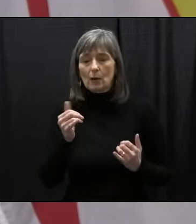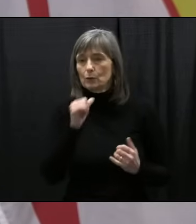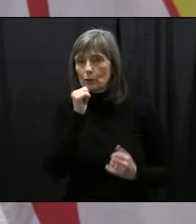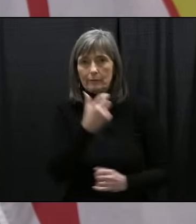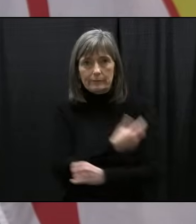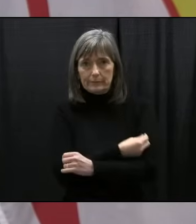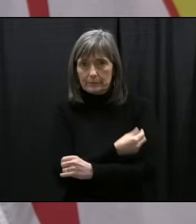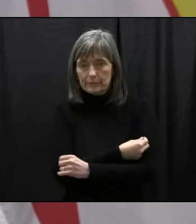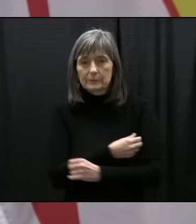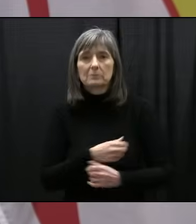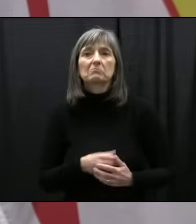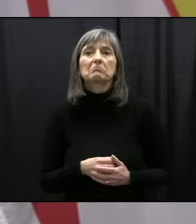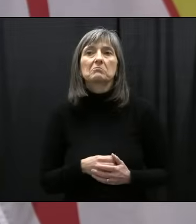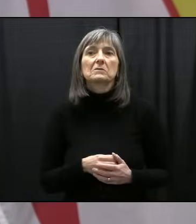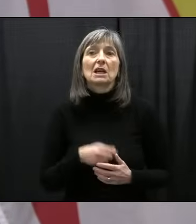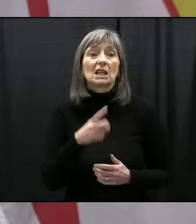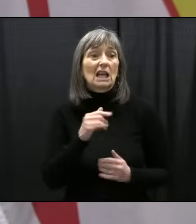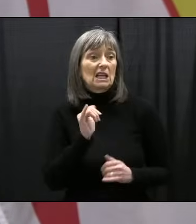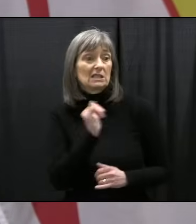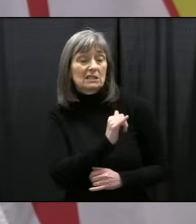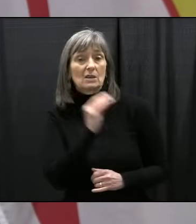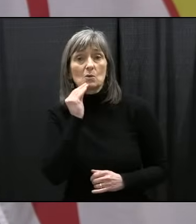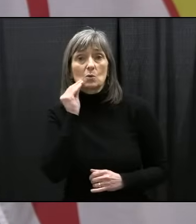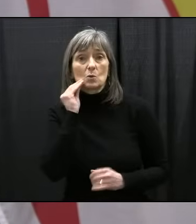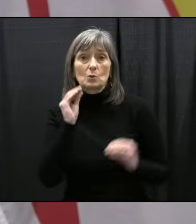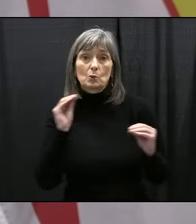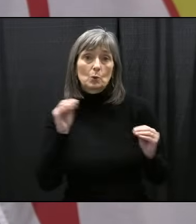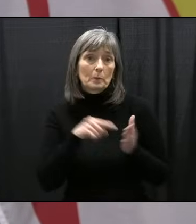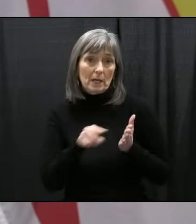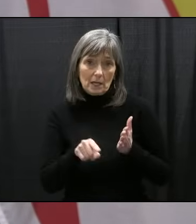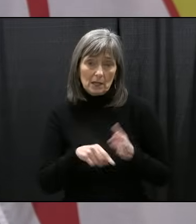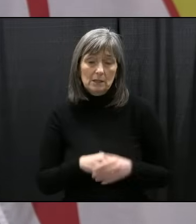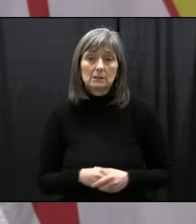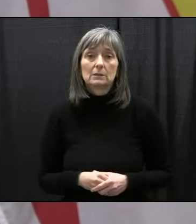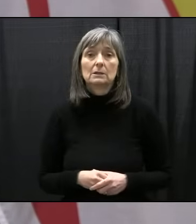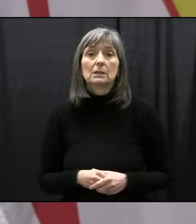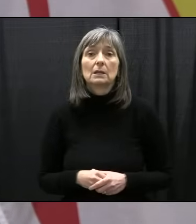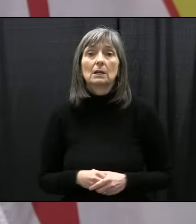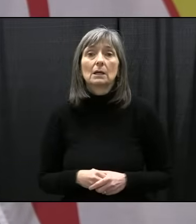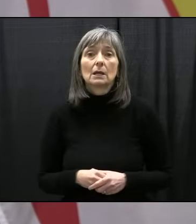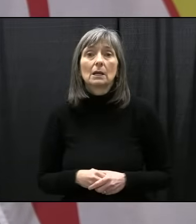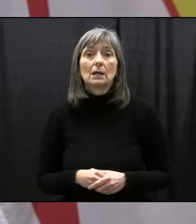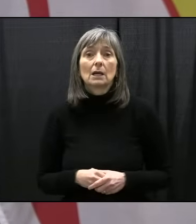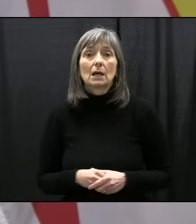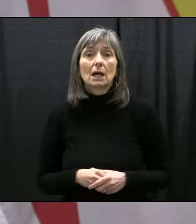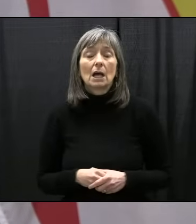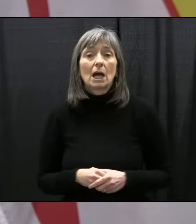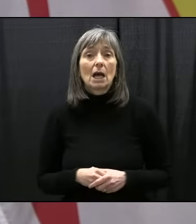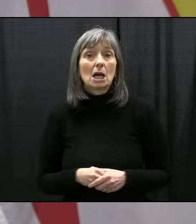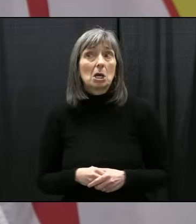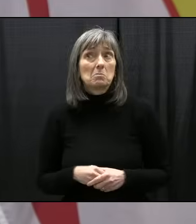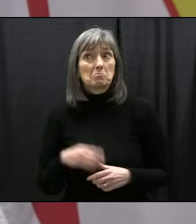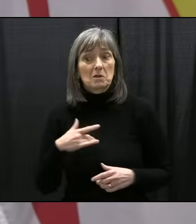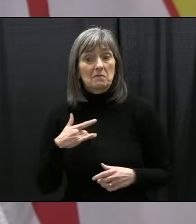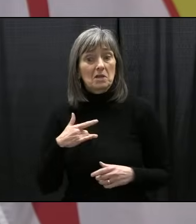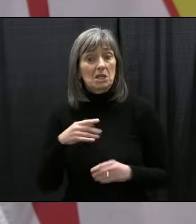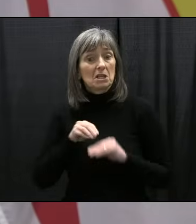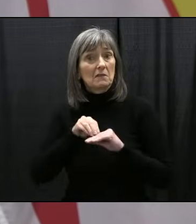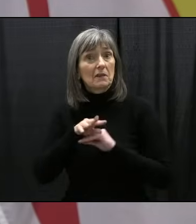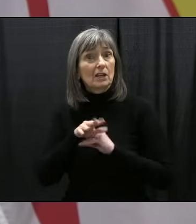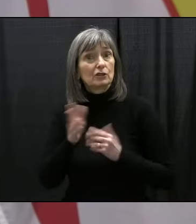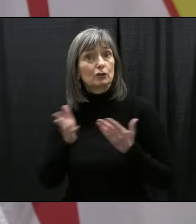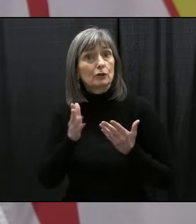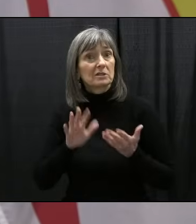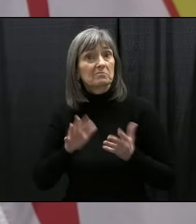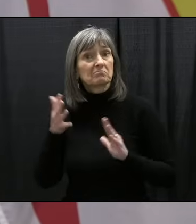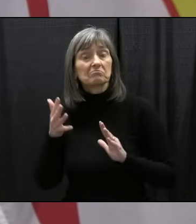and they would be now home absent without pay. And I will say that we're not expecting any service delivery